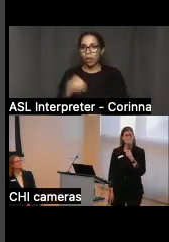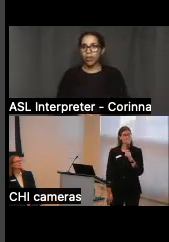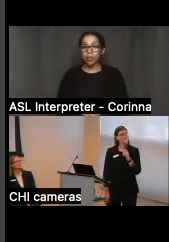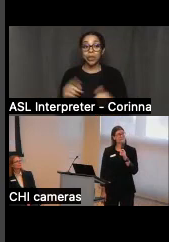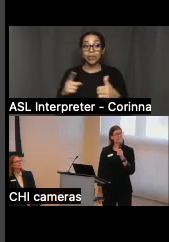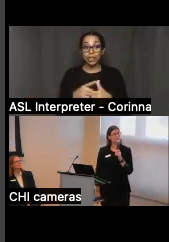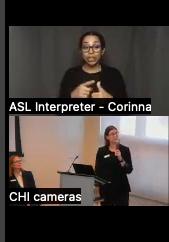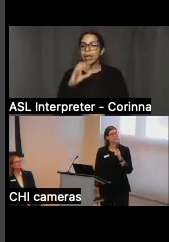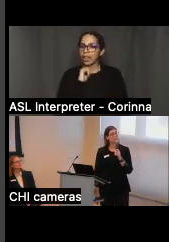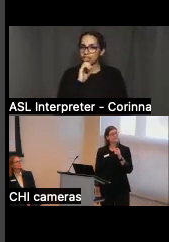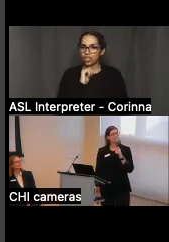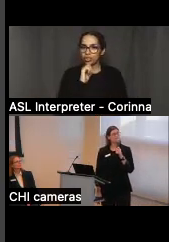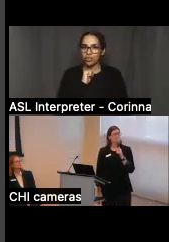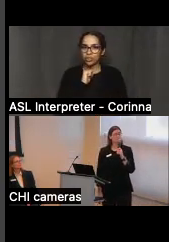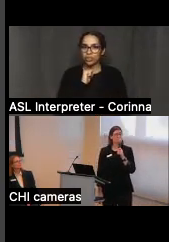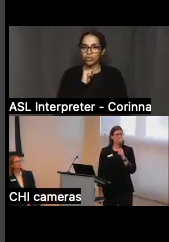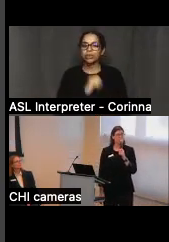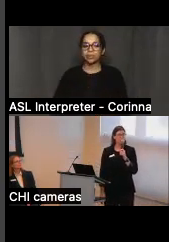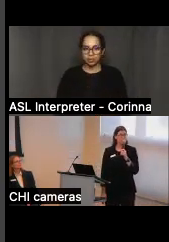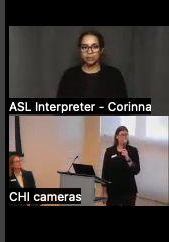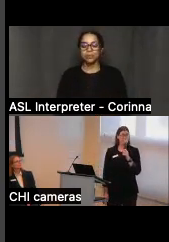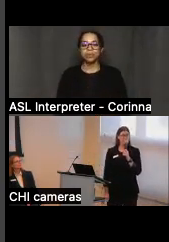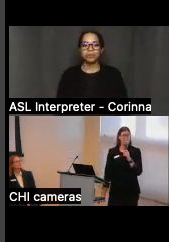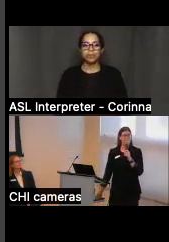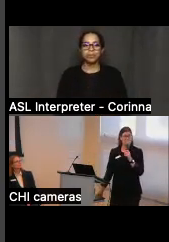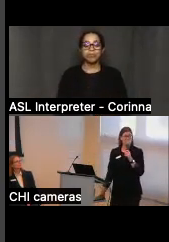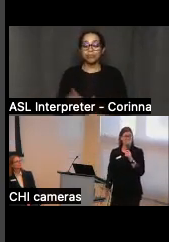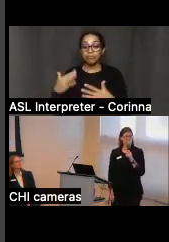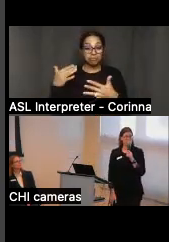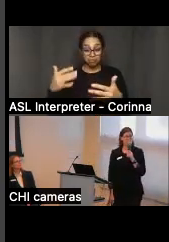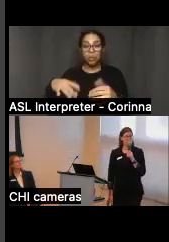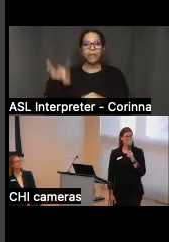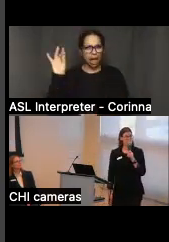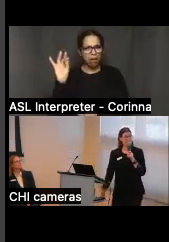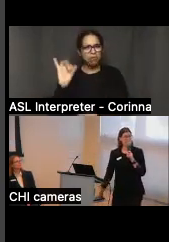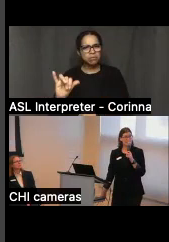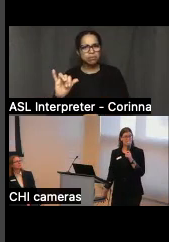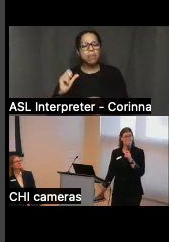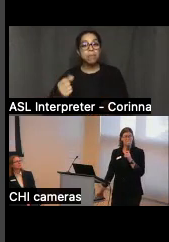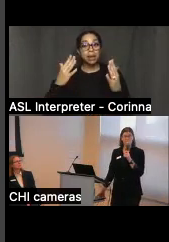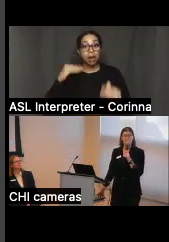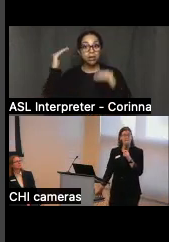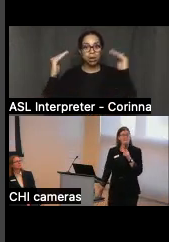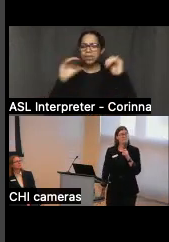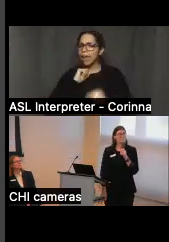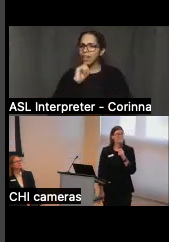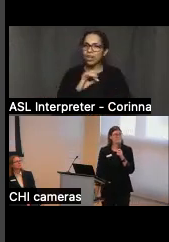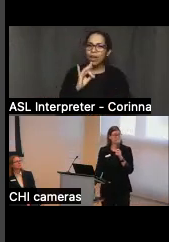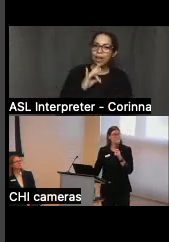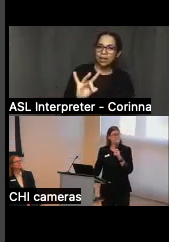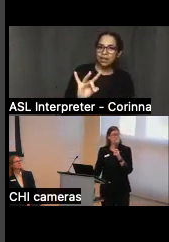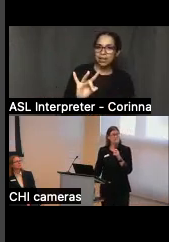age. So what we found was that many adults between the ages of 18 and 50